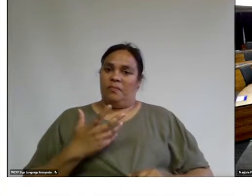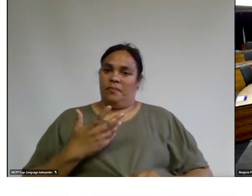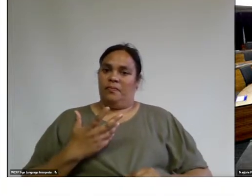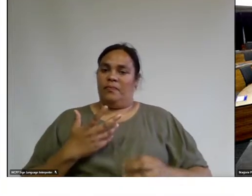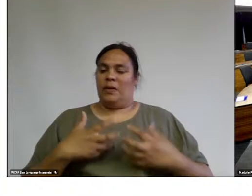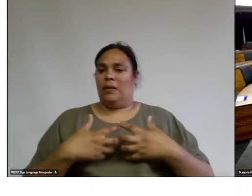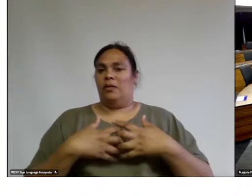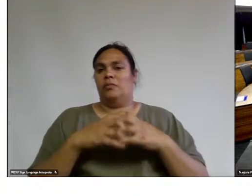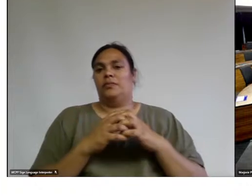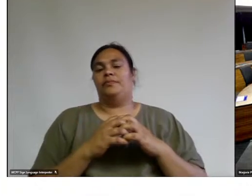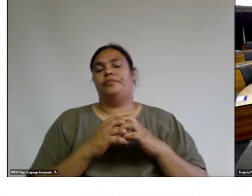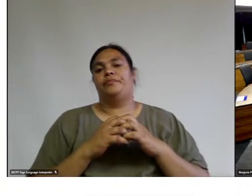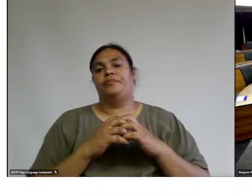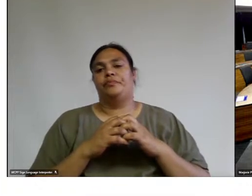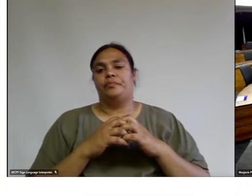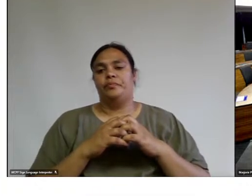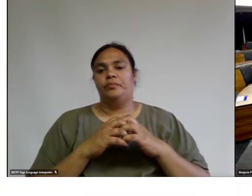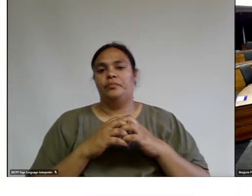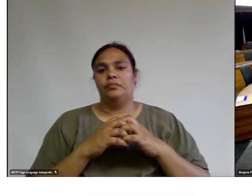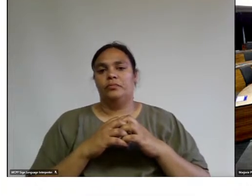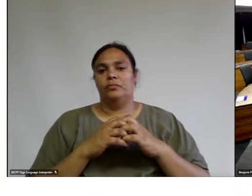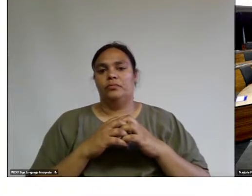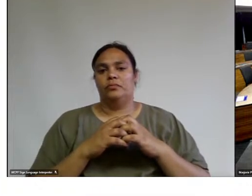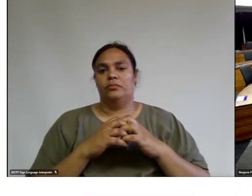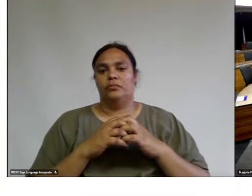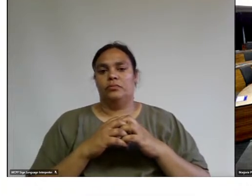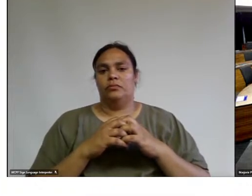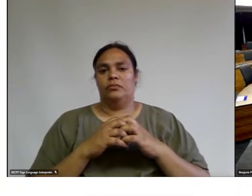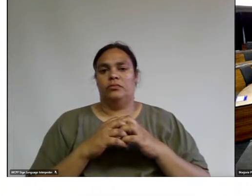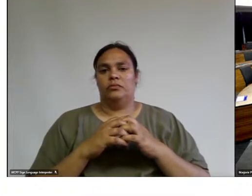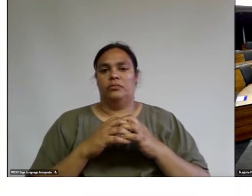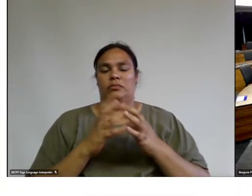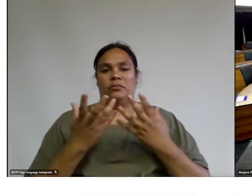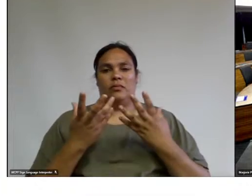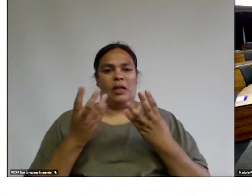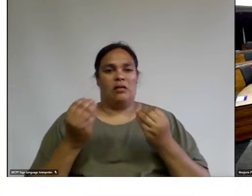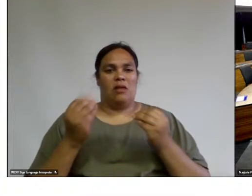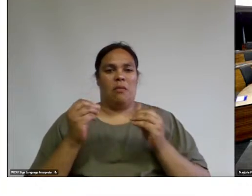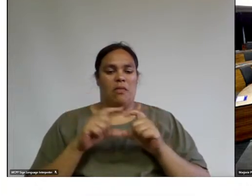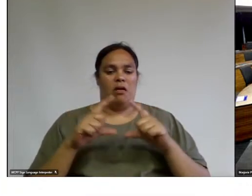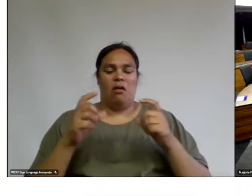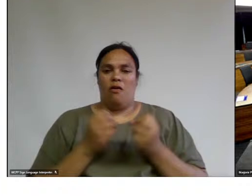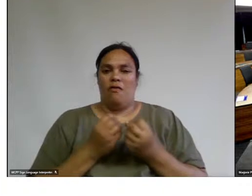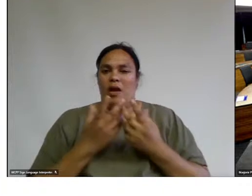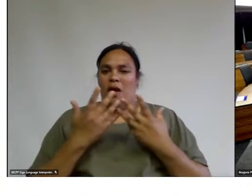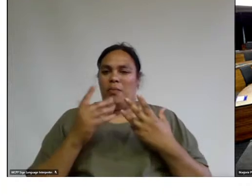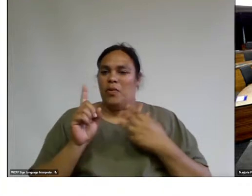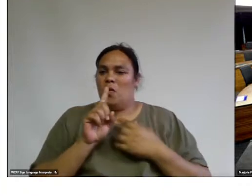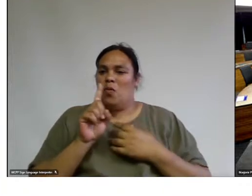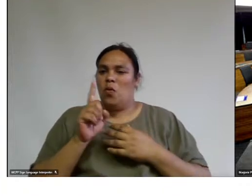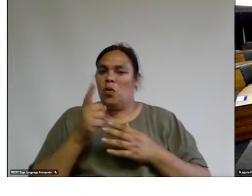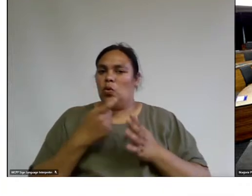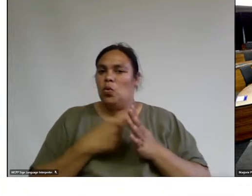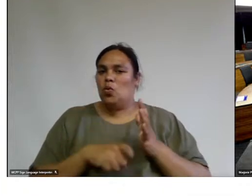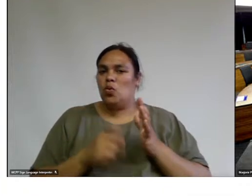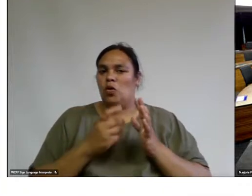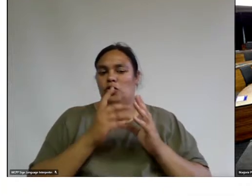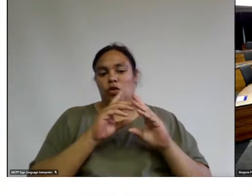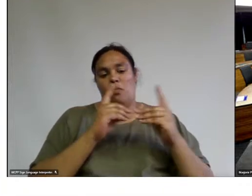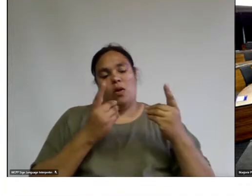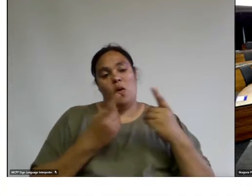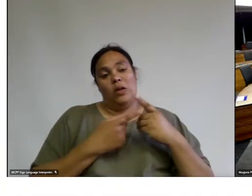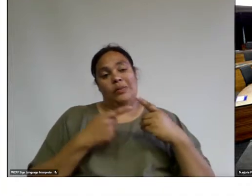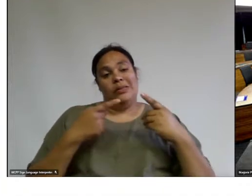establish a ballpark figure in terms of what it costs the